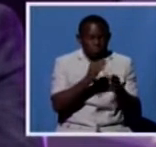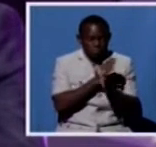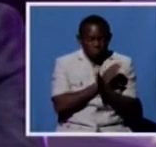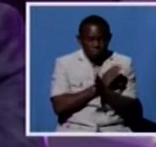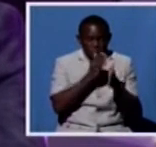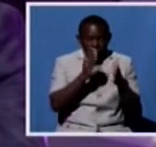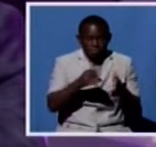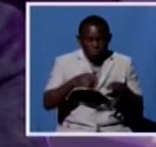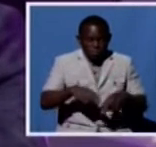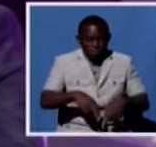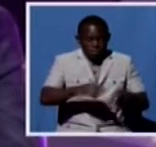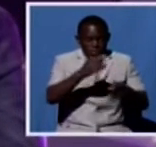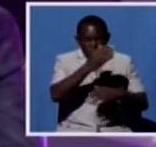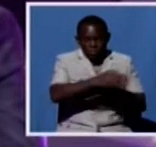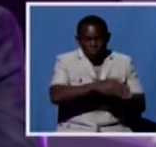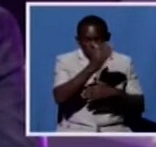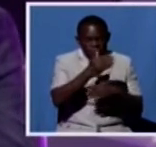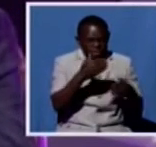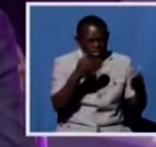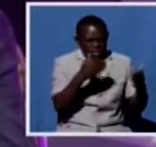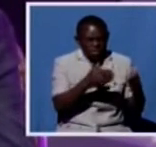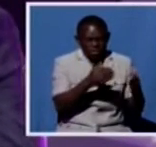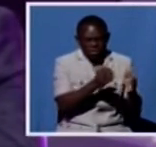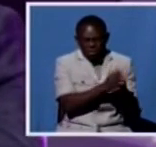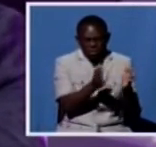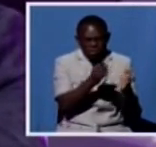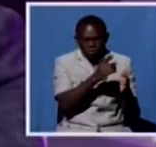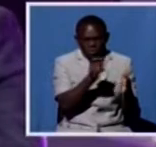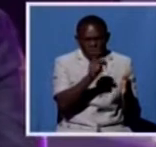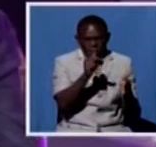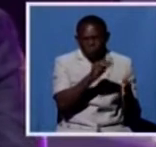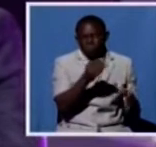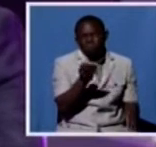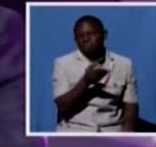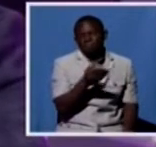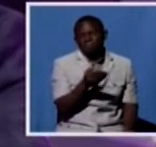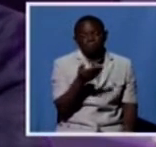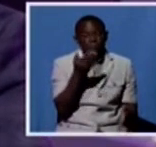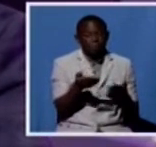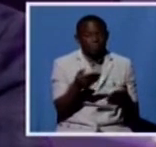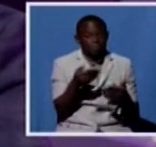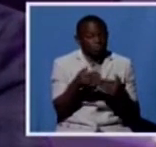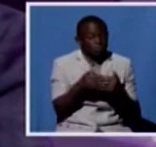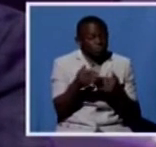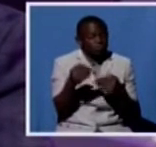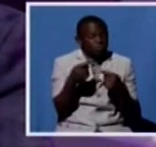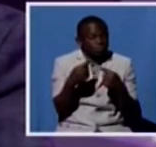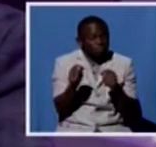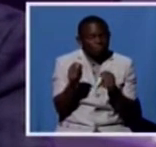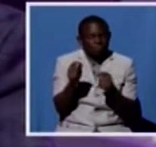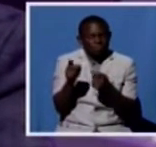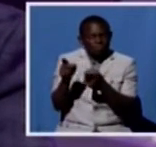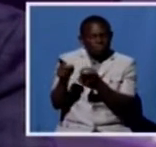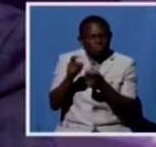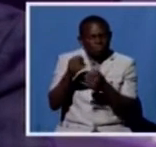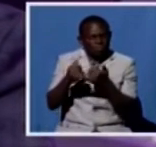may look at a later stage is to visit the South African model, where each toll station, depending on the location,